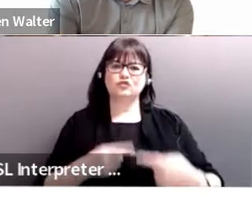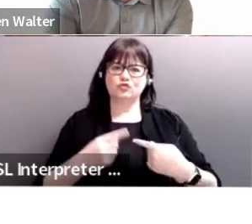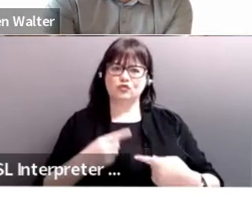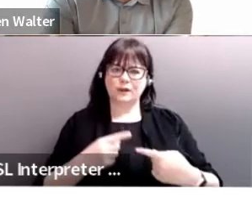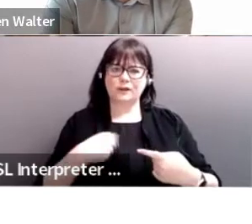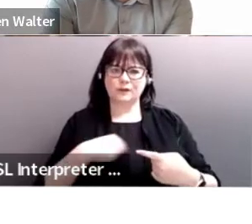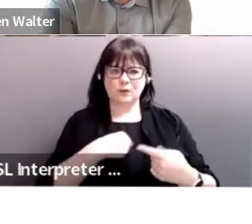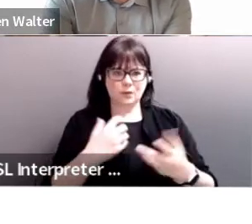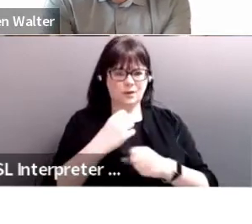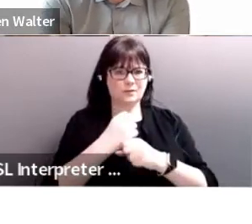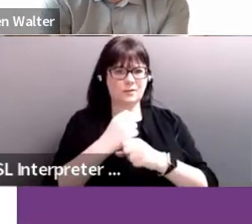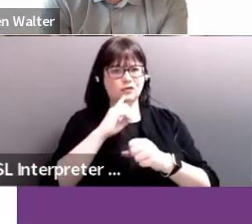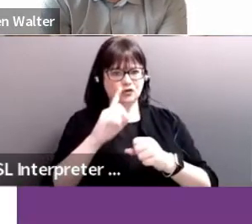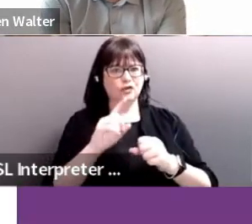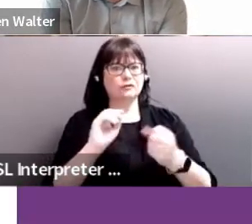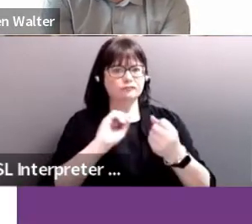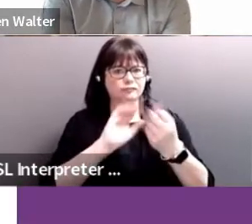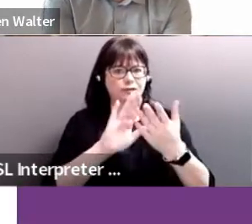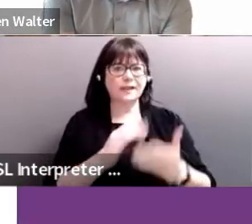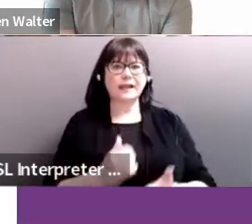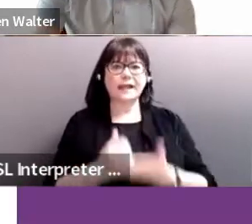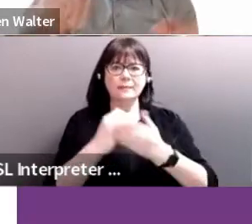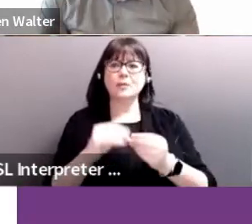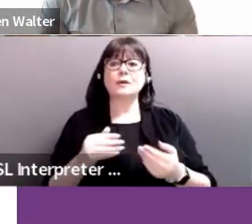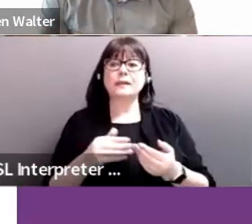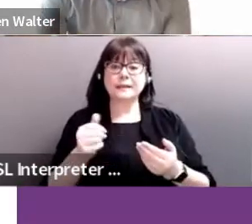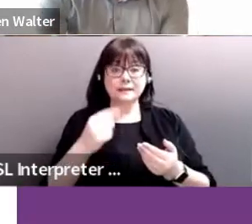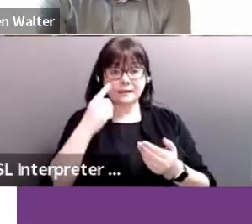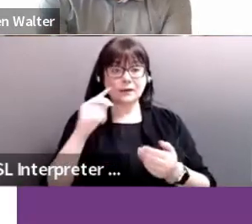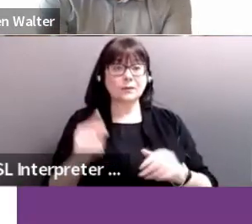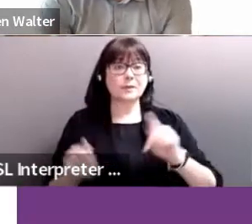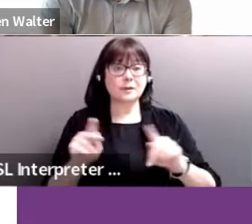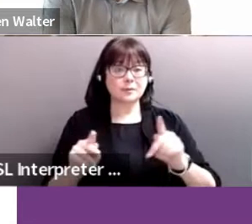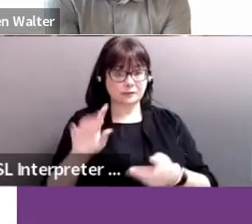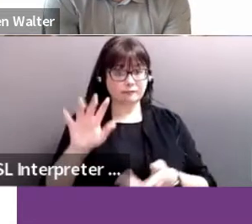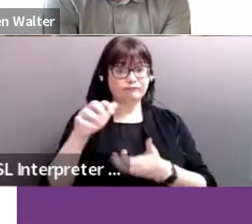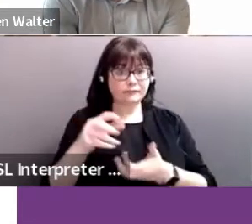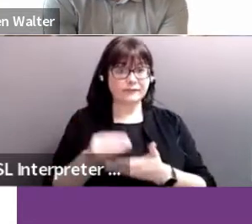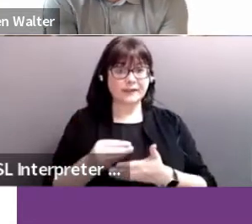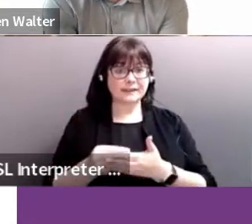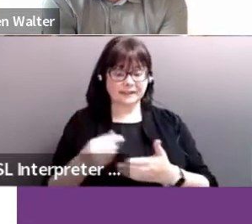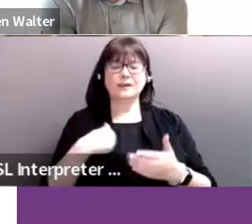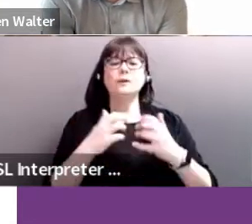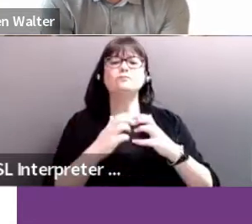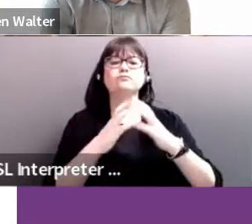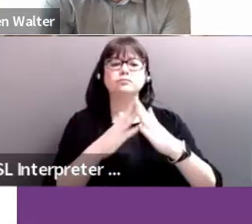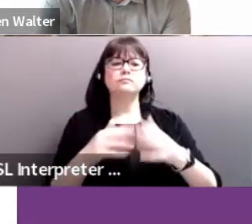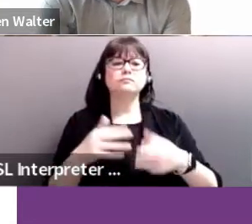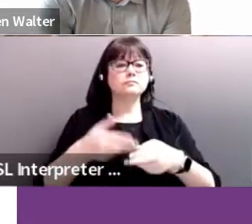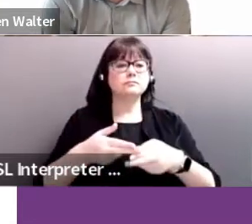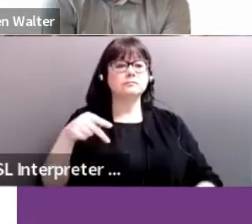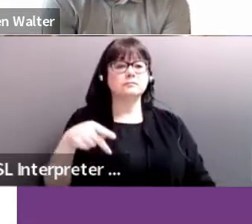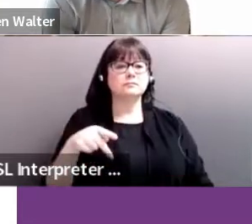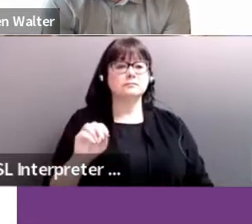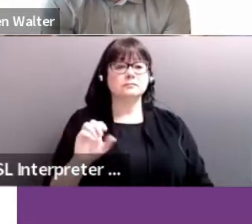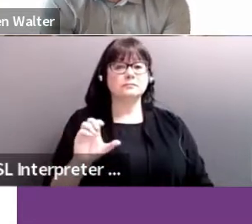more accessible to all founders and entrepreneurs. And that's why we launched Pocketed. So Pocketed is a simplified way to